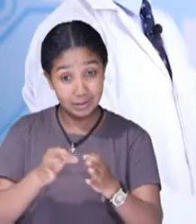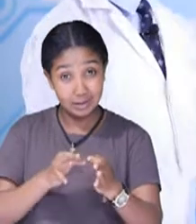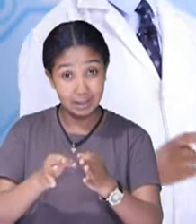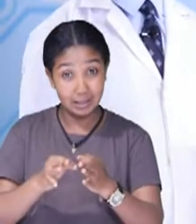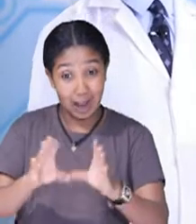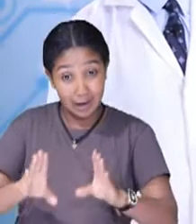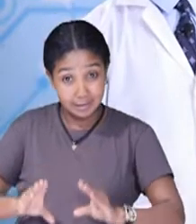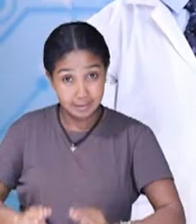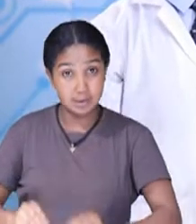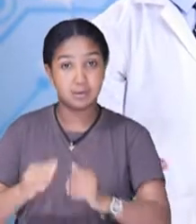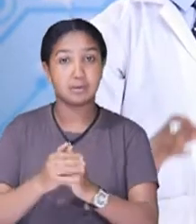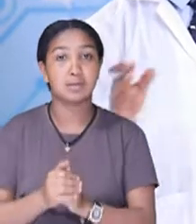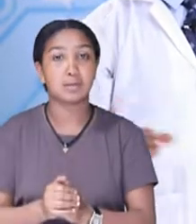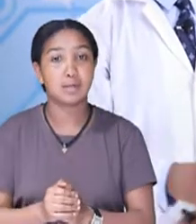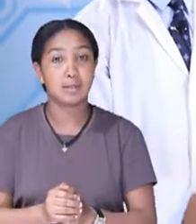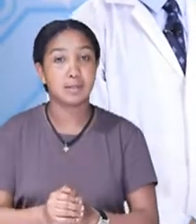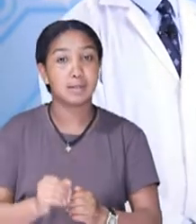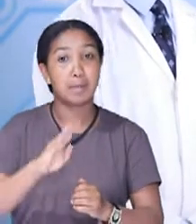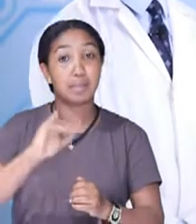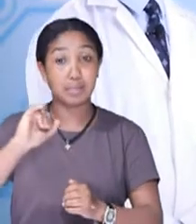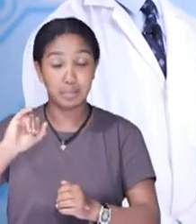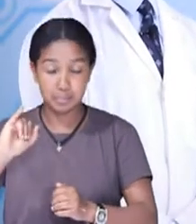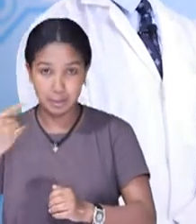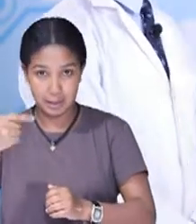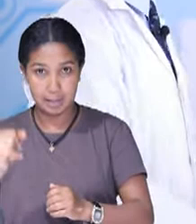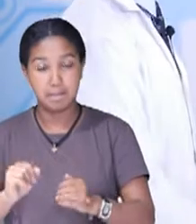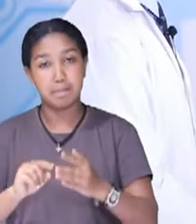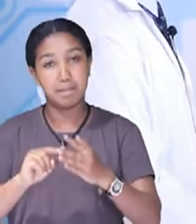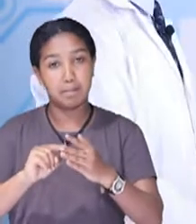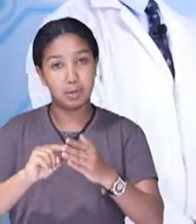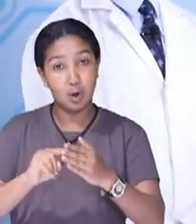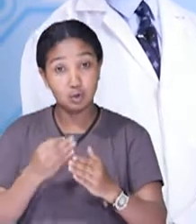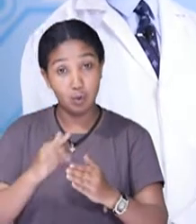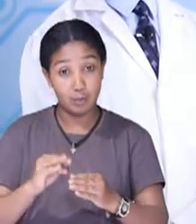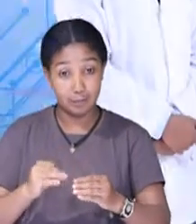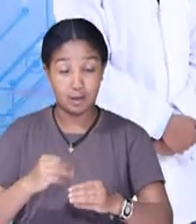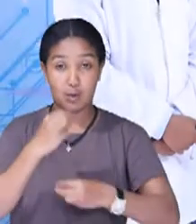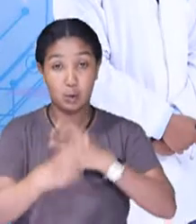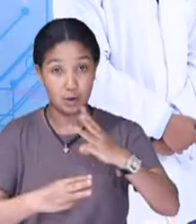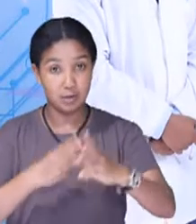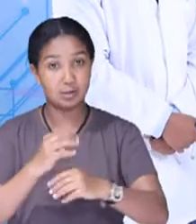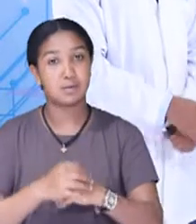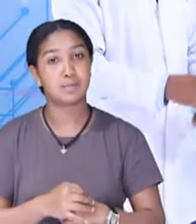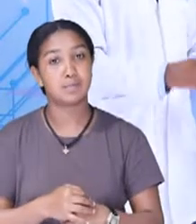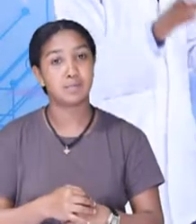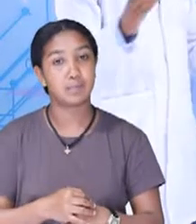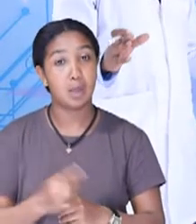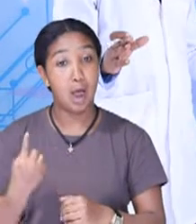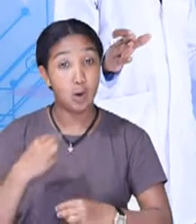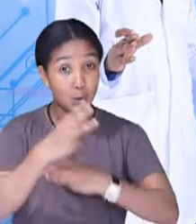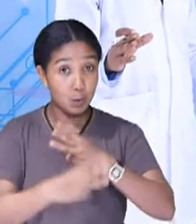it accepts the Big Bang theory as the origin of the universe.